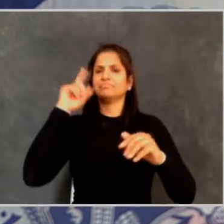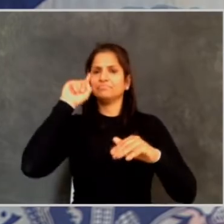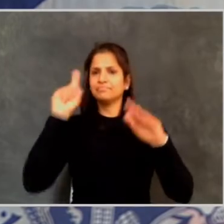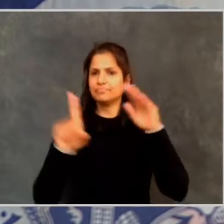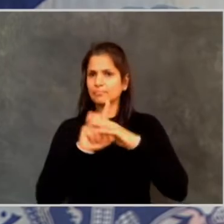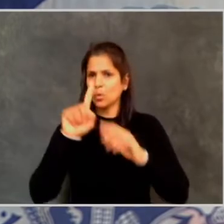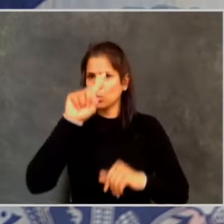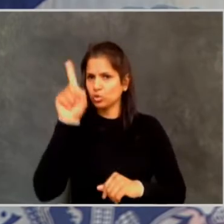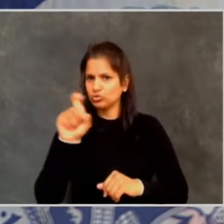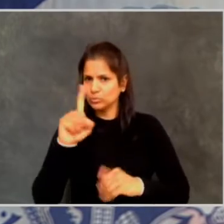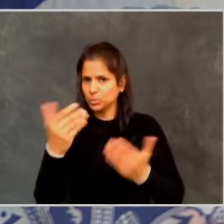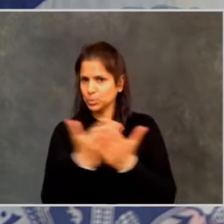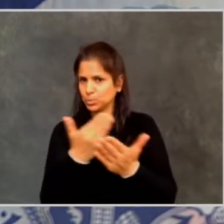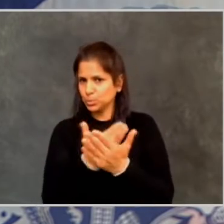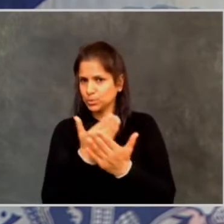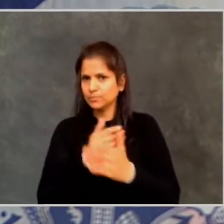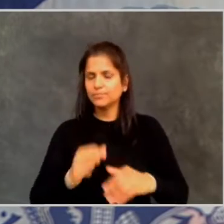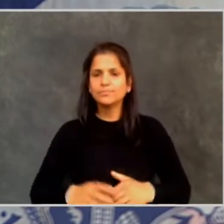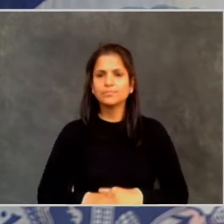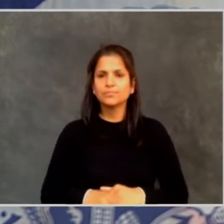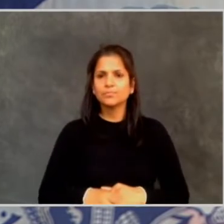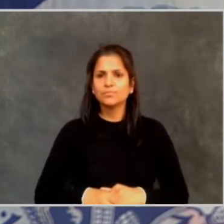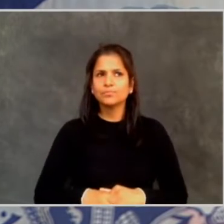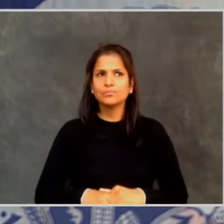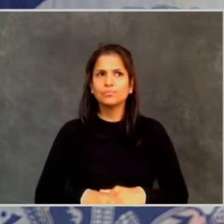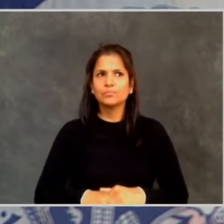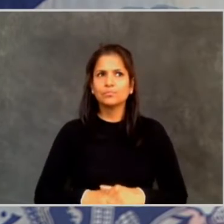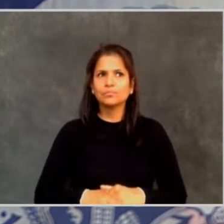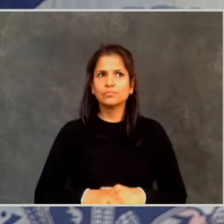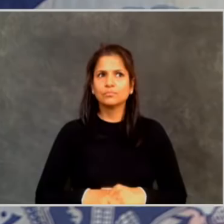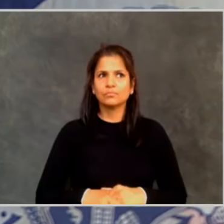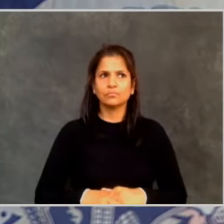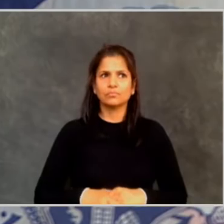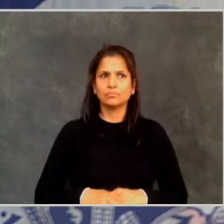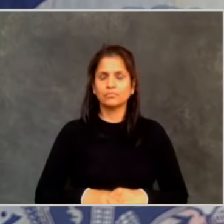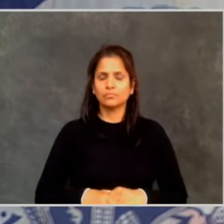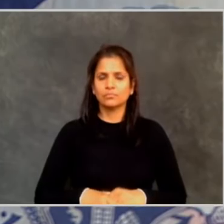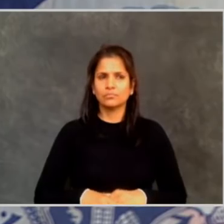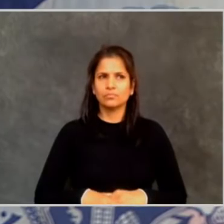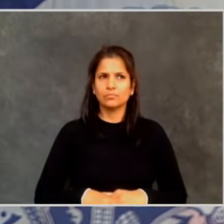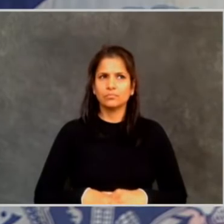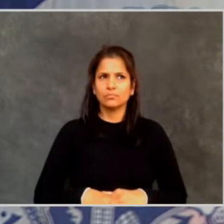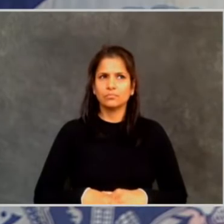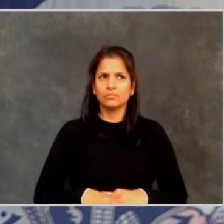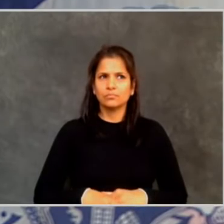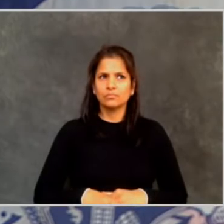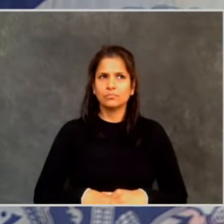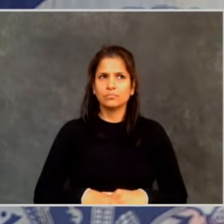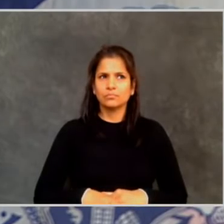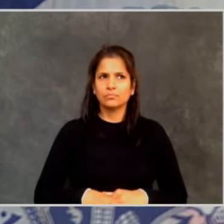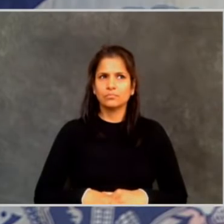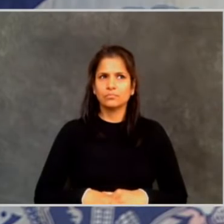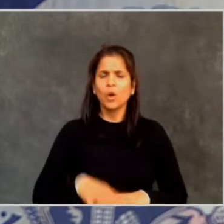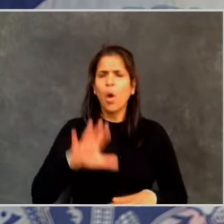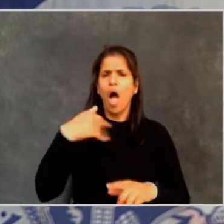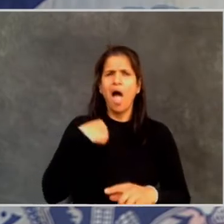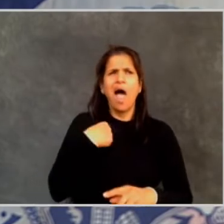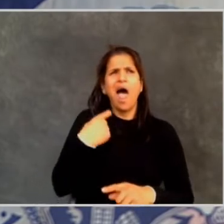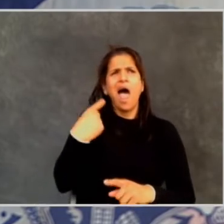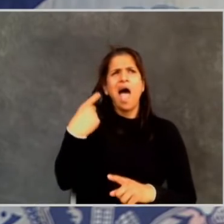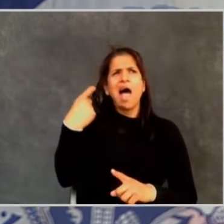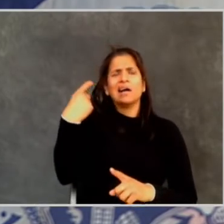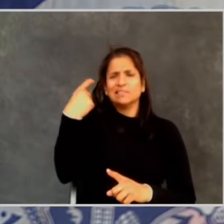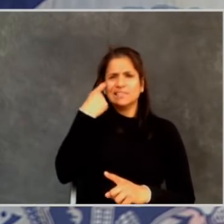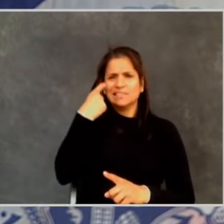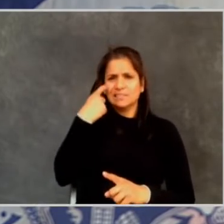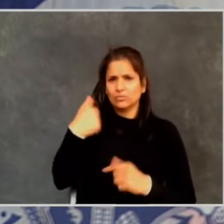data, so that this is information that the city had. So can you or Dr. Bobo explain, is it